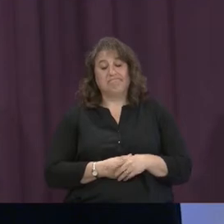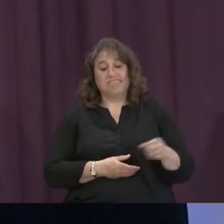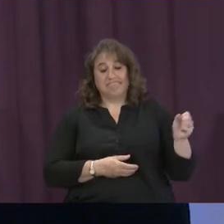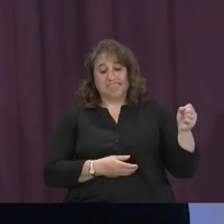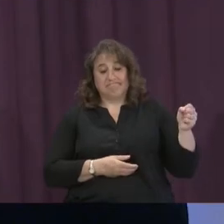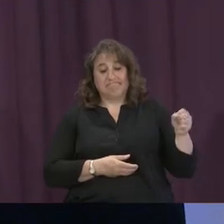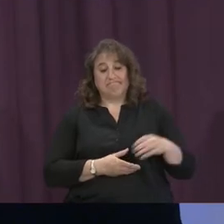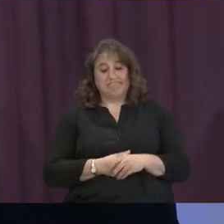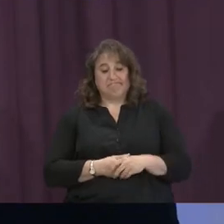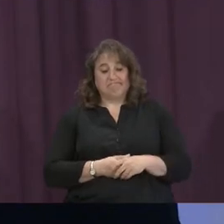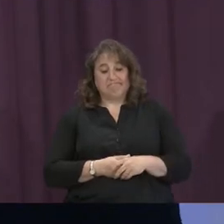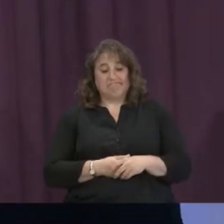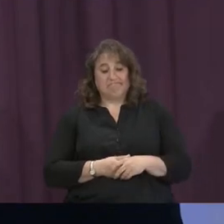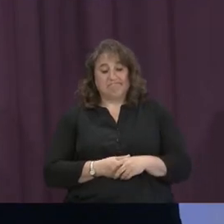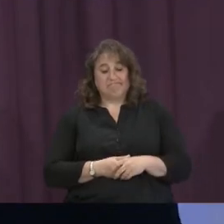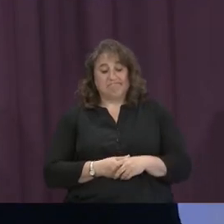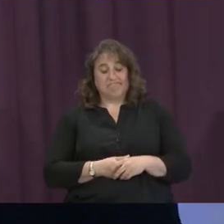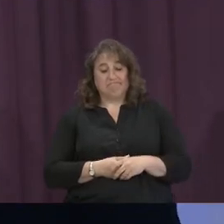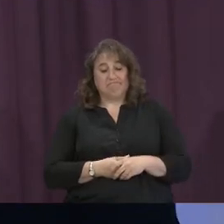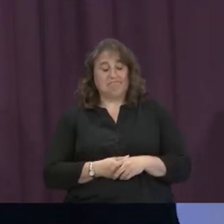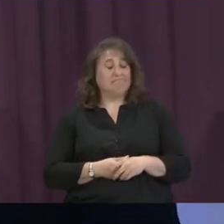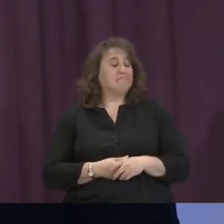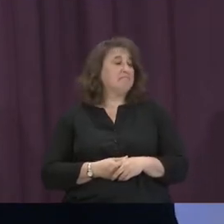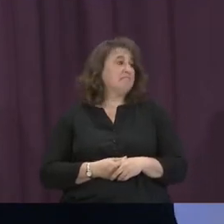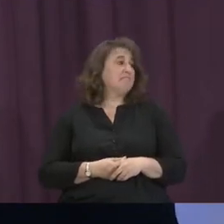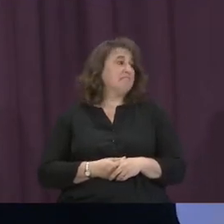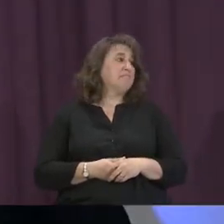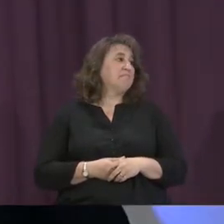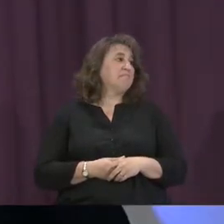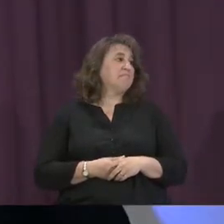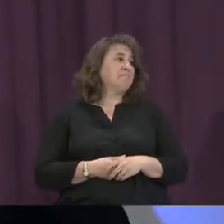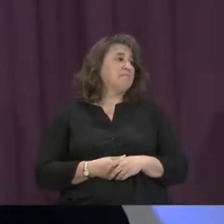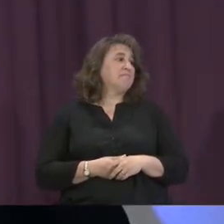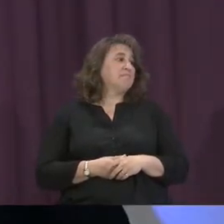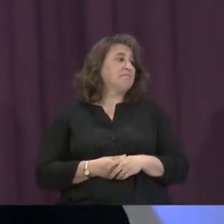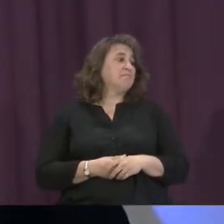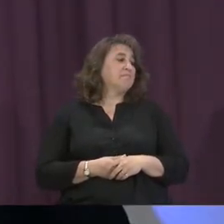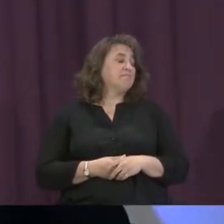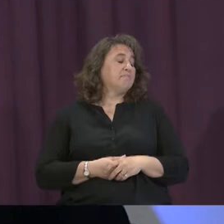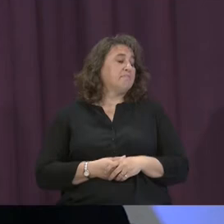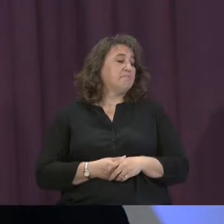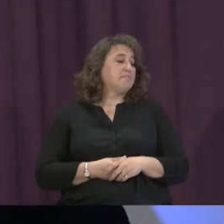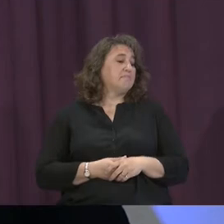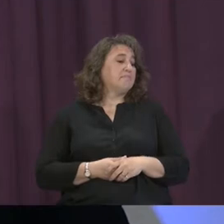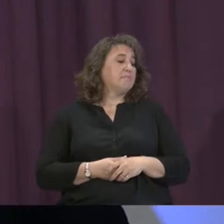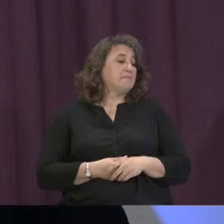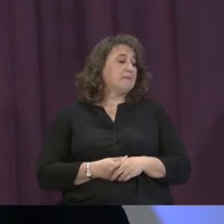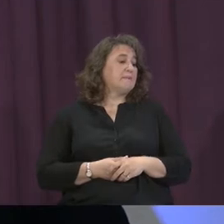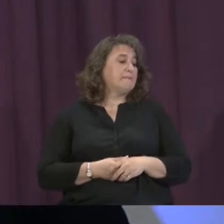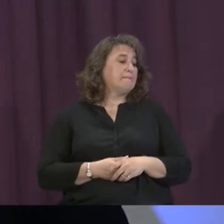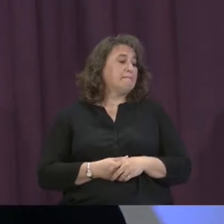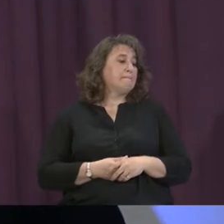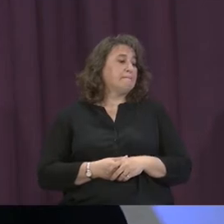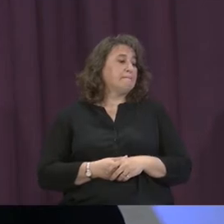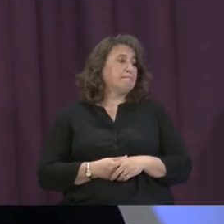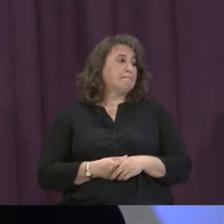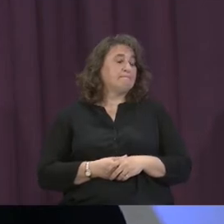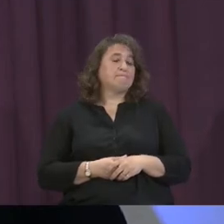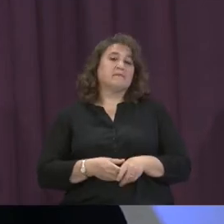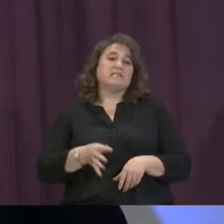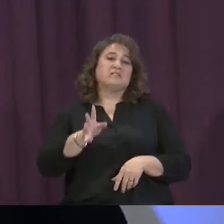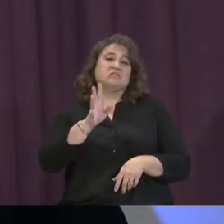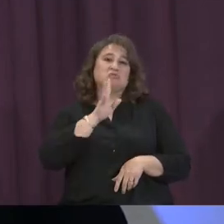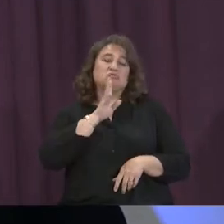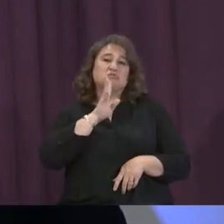-hmm. Yeah. You know, and I, you know, when, when we're, we talked about, you know, we talked